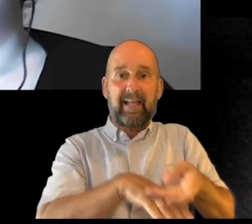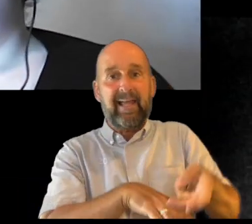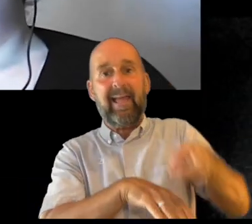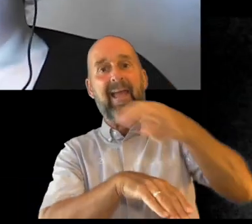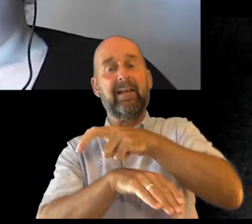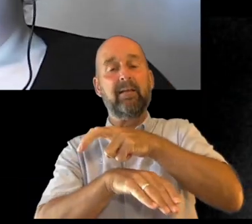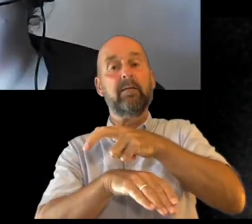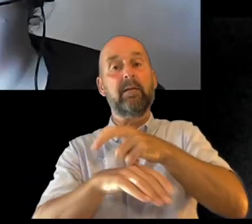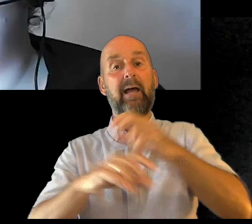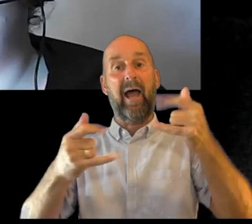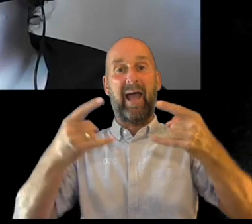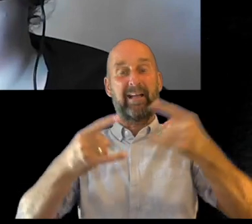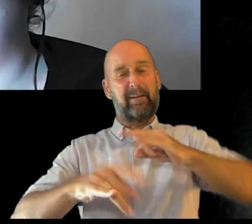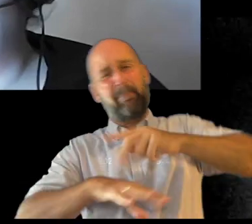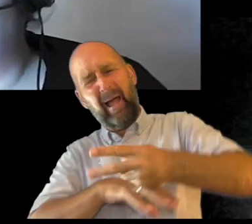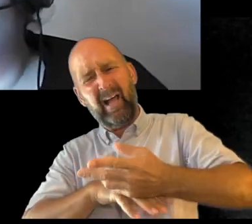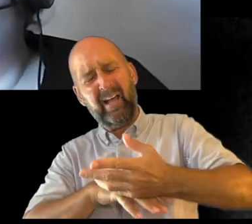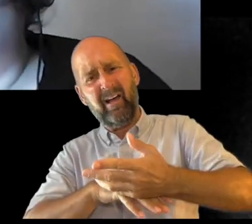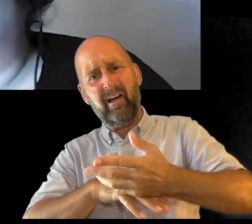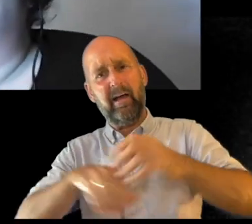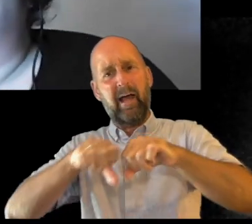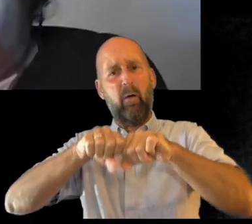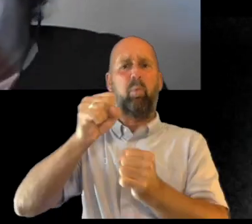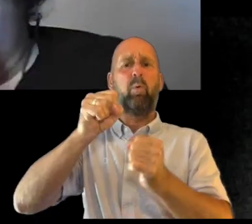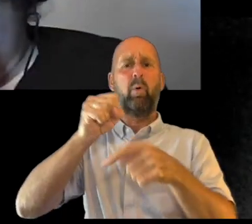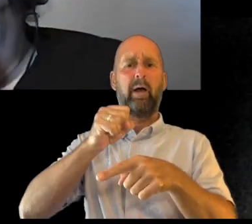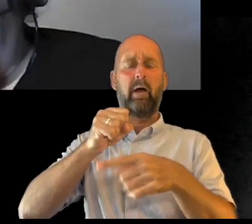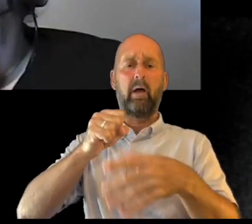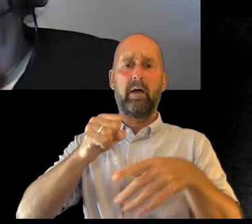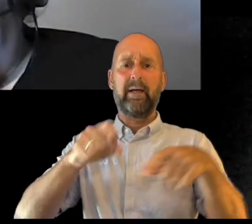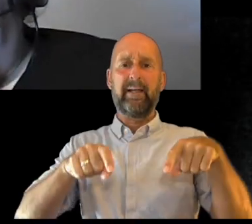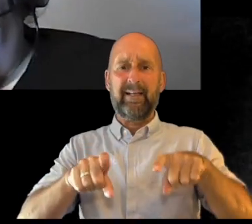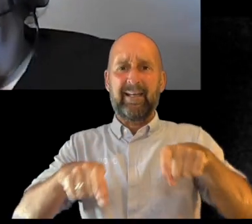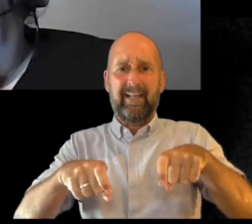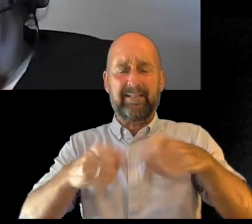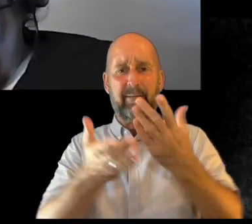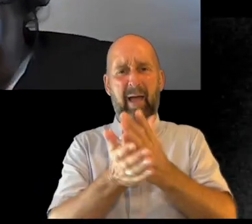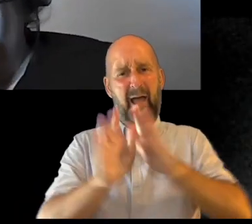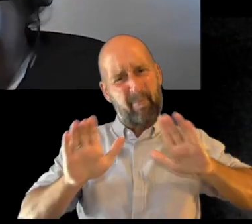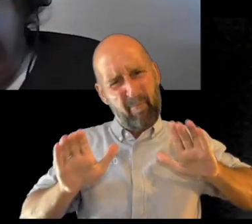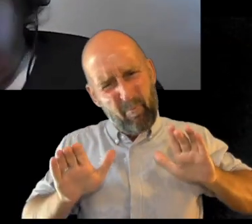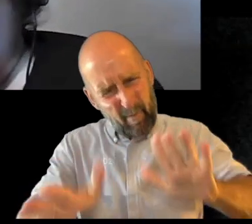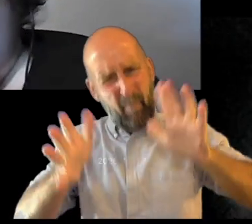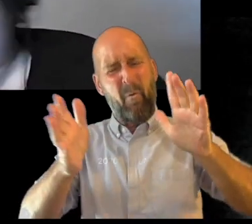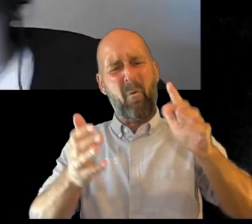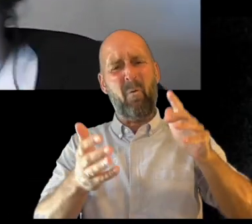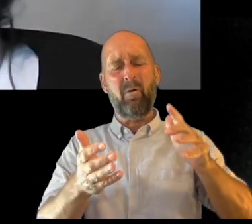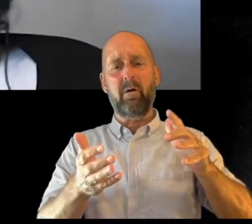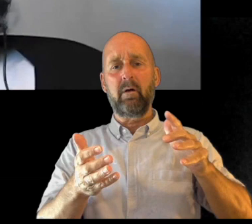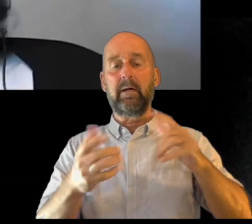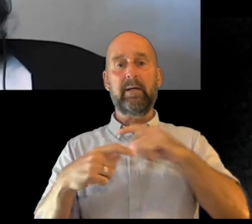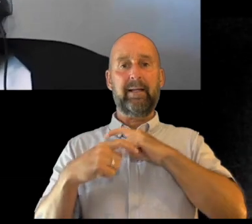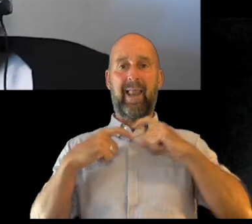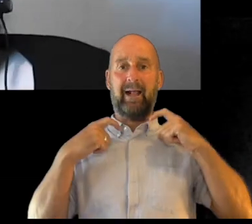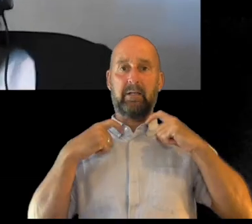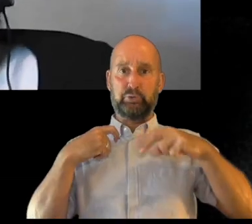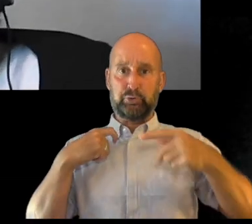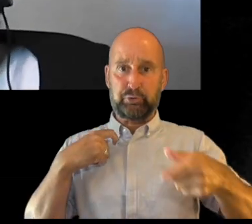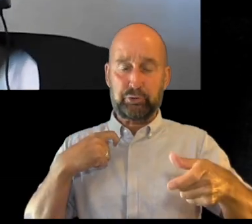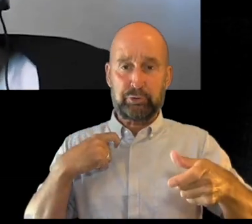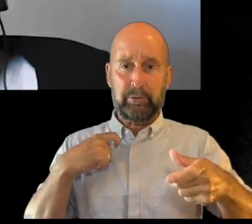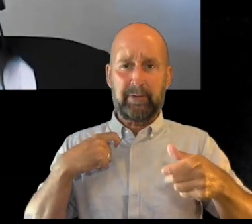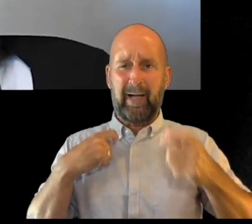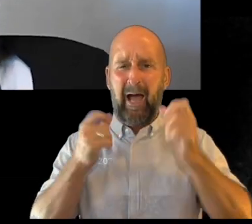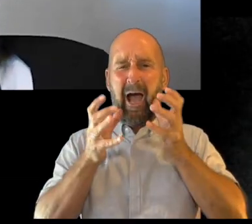onto her high heels. Bang! Her ankle gives. Her knees and palms smack into the floor. The necklace skitters. She bites back